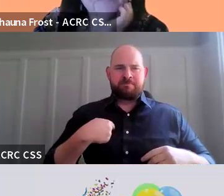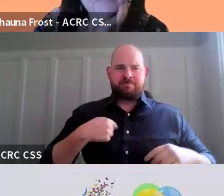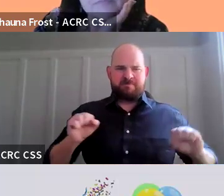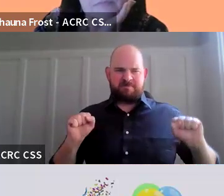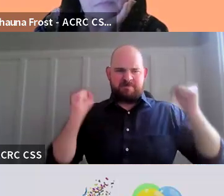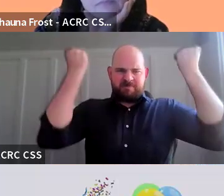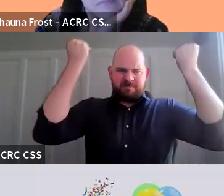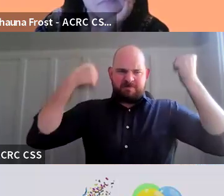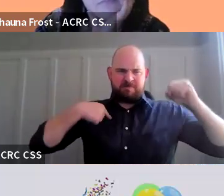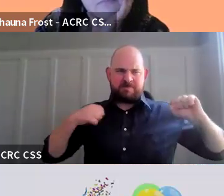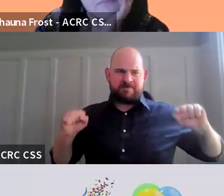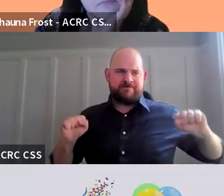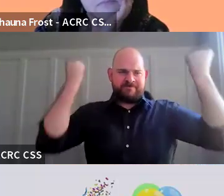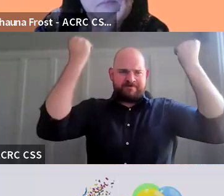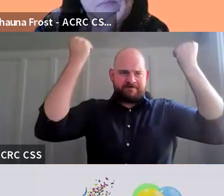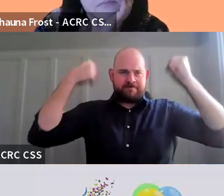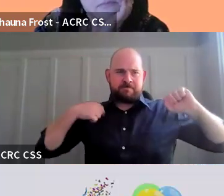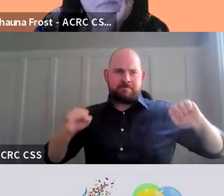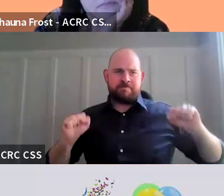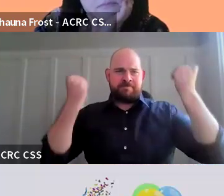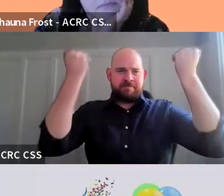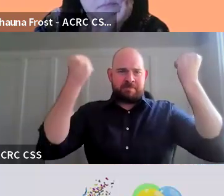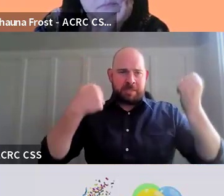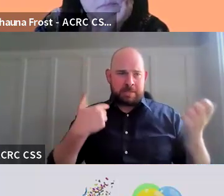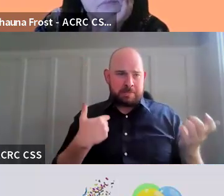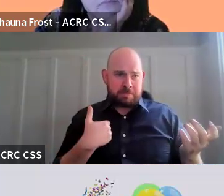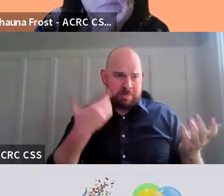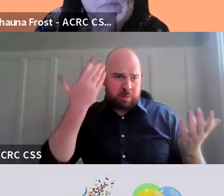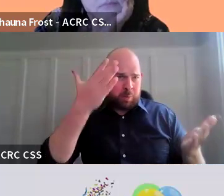might say, this is the example.